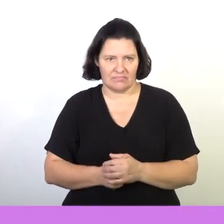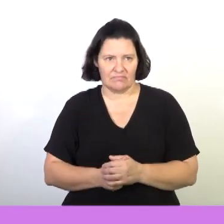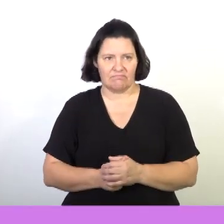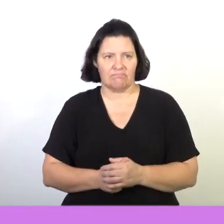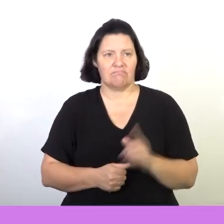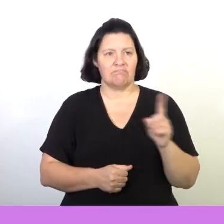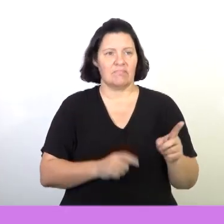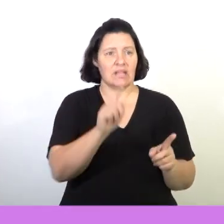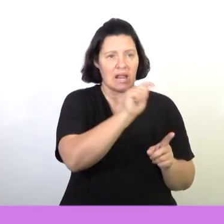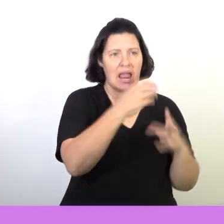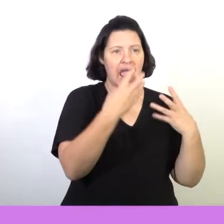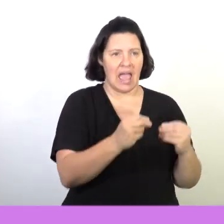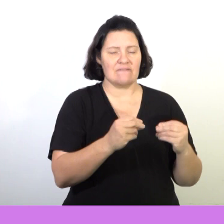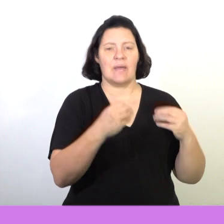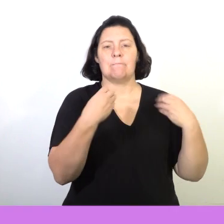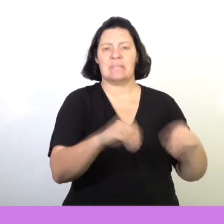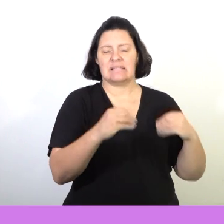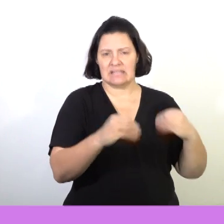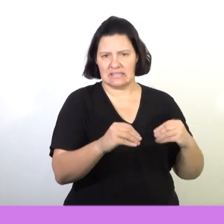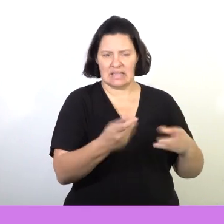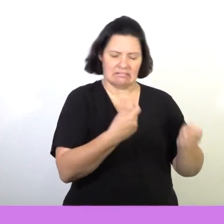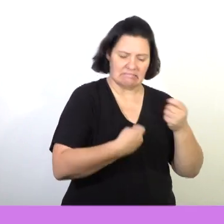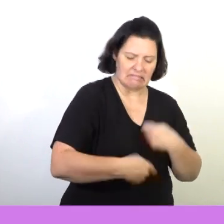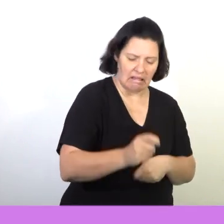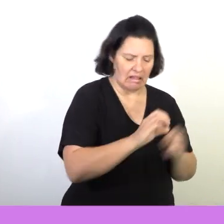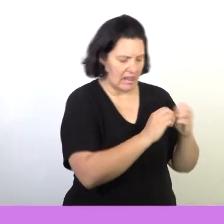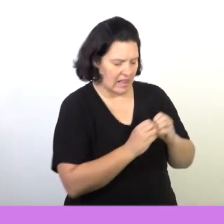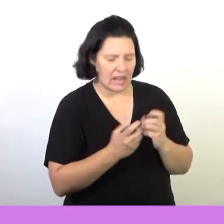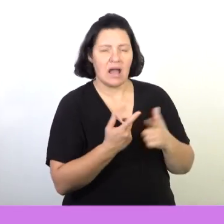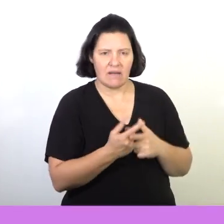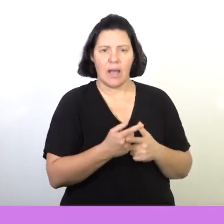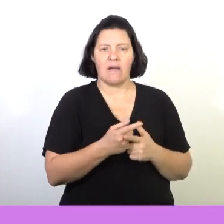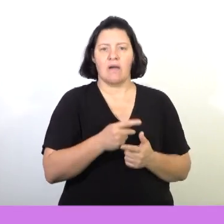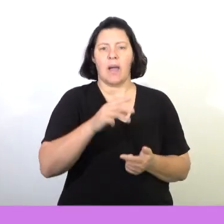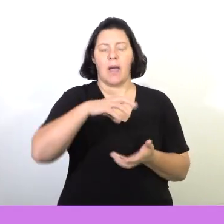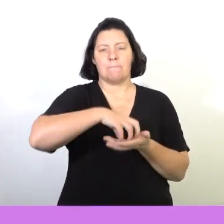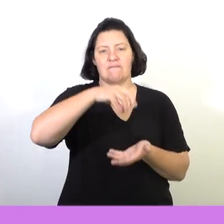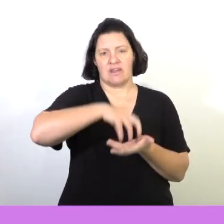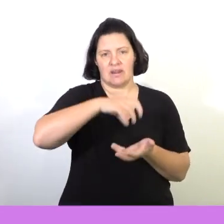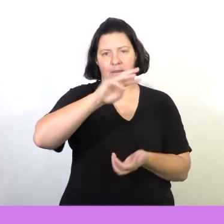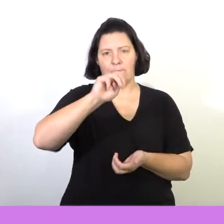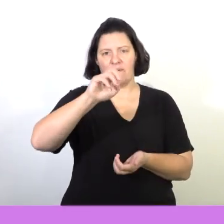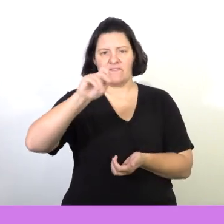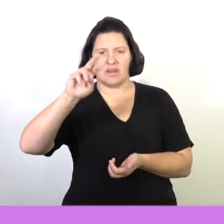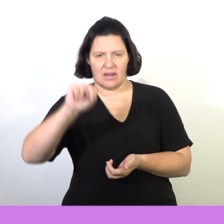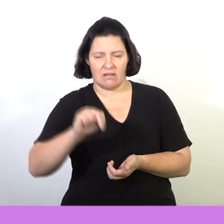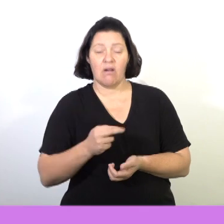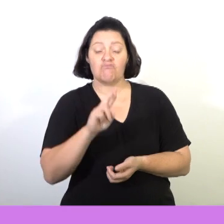Tobeka has a business of making and selling muffins. She sells 1 muffin for 5